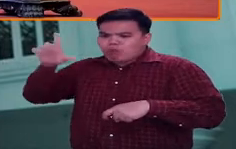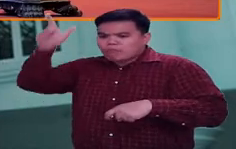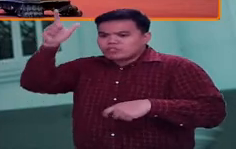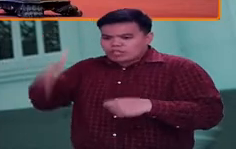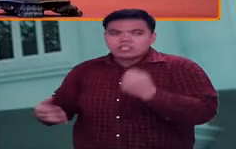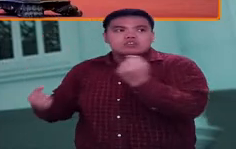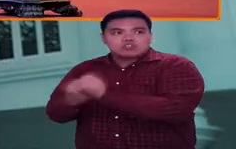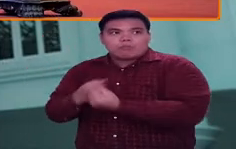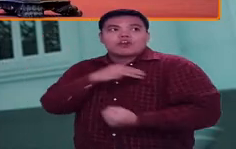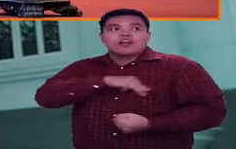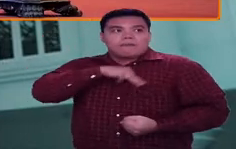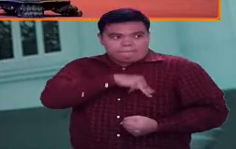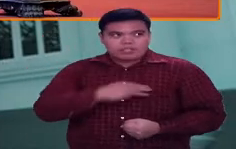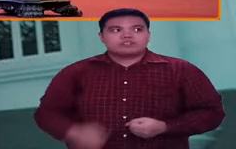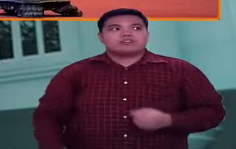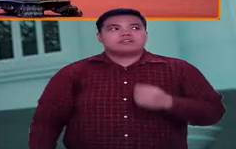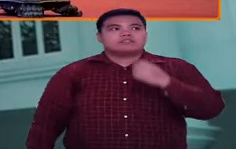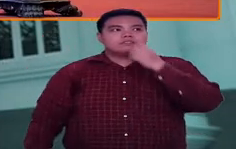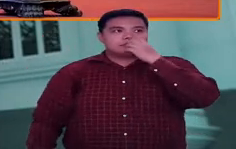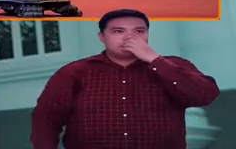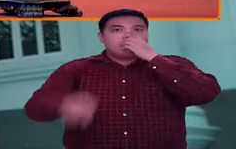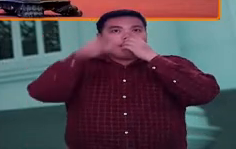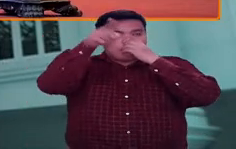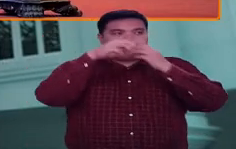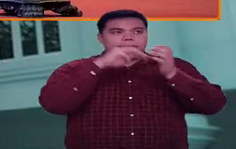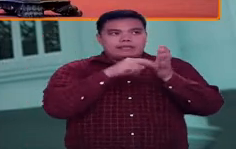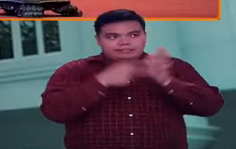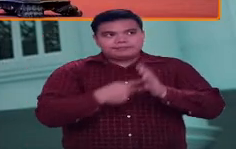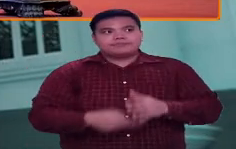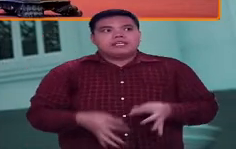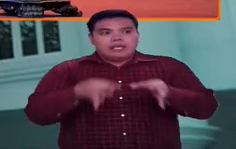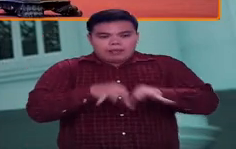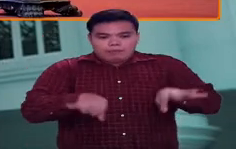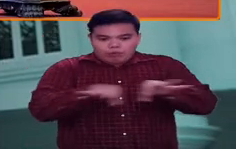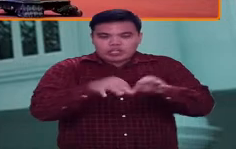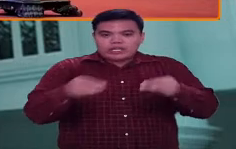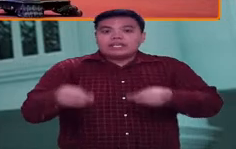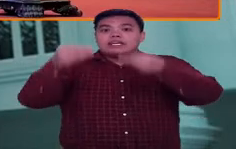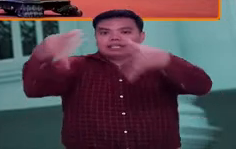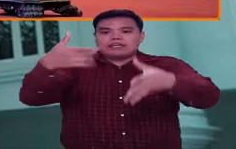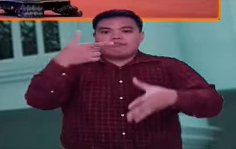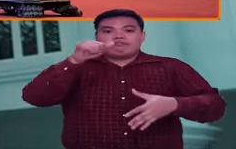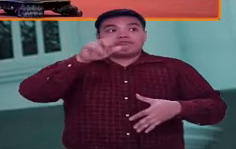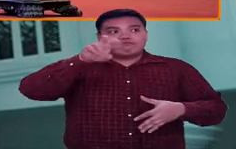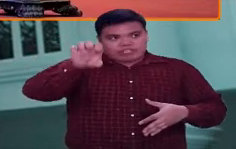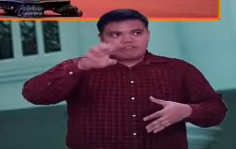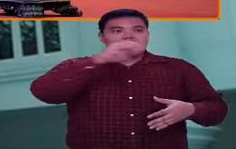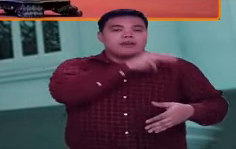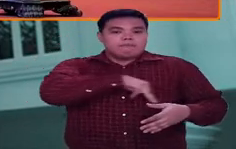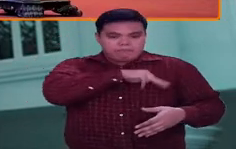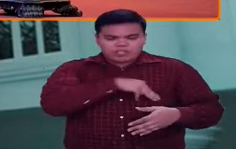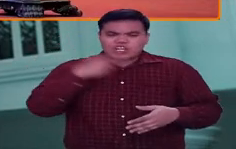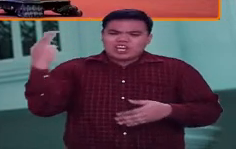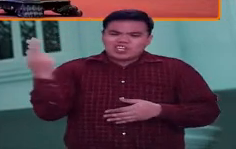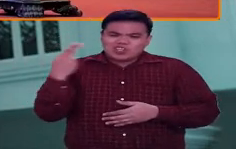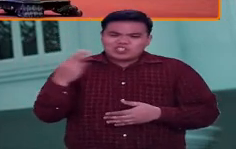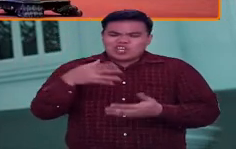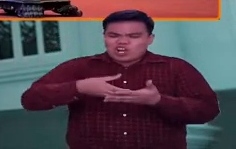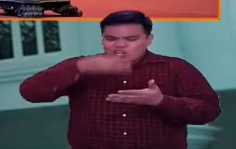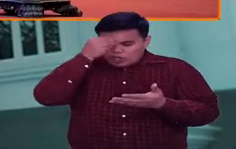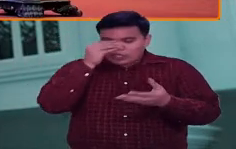Amen. You want to see people get saved around the world? Amen. Give to missions. Amen. We must learn to use our